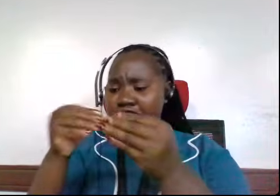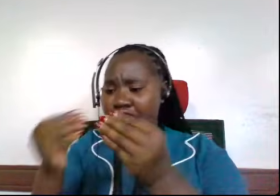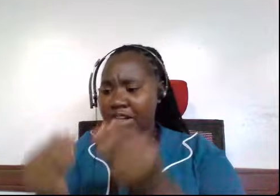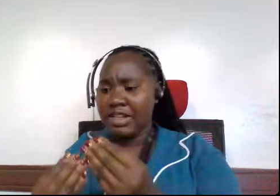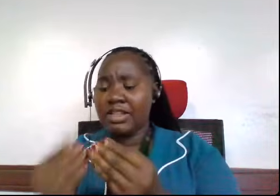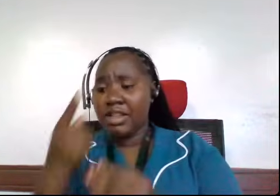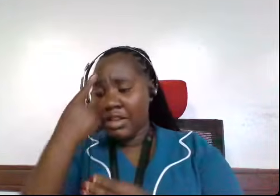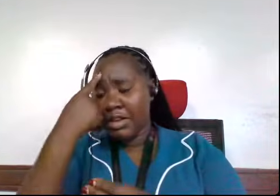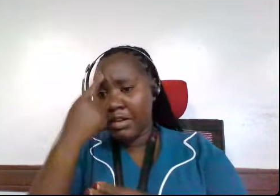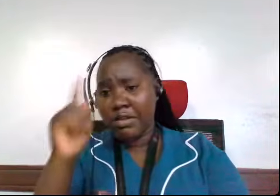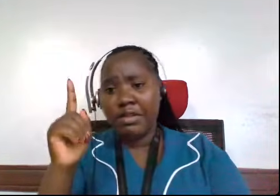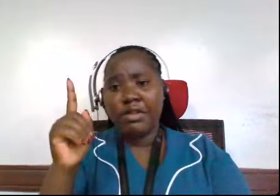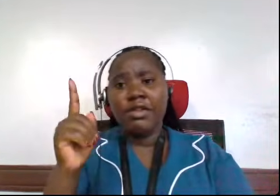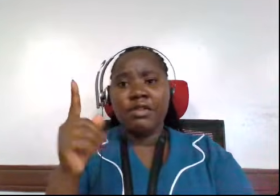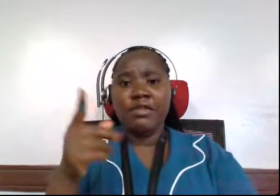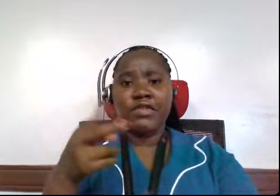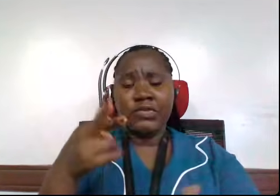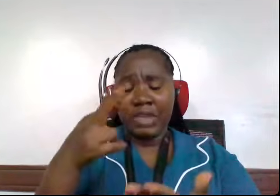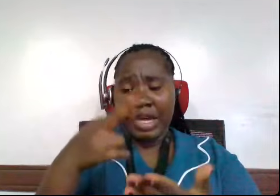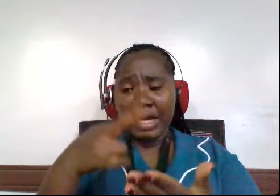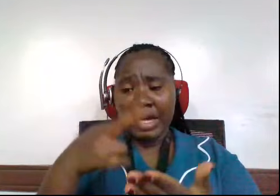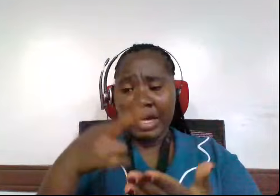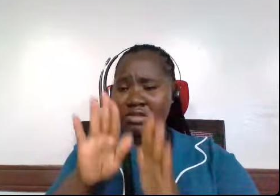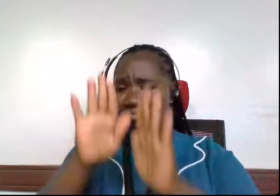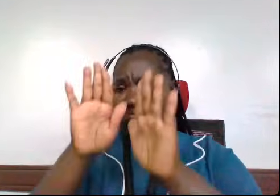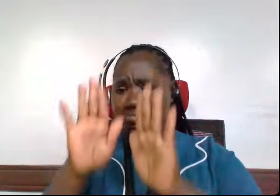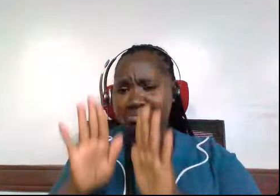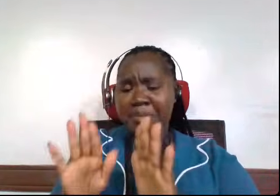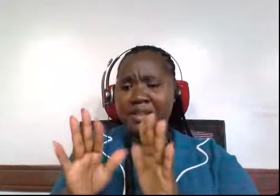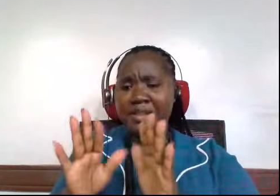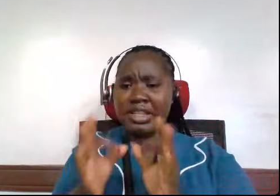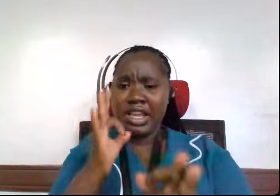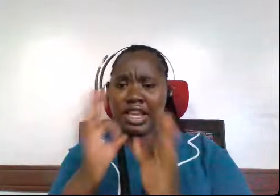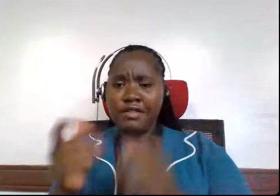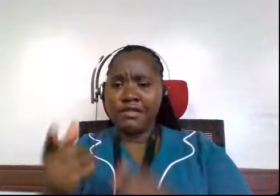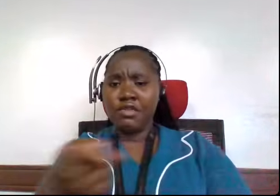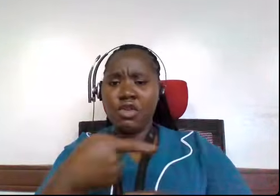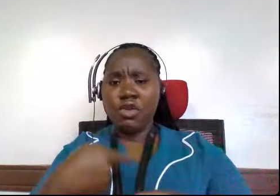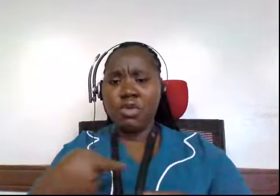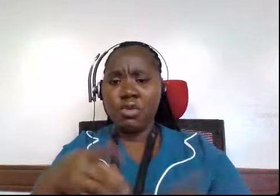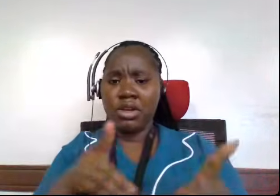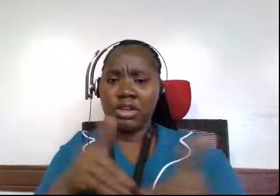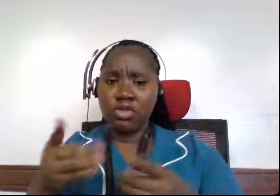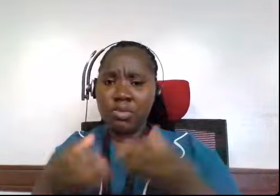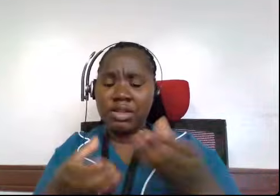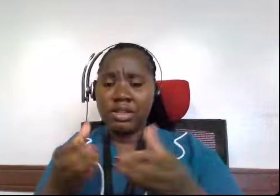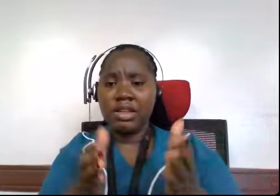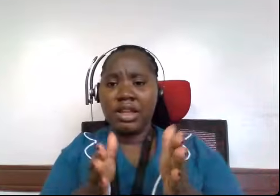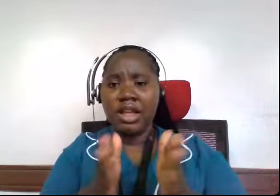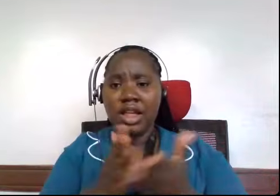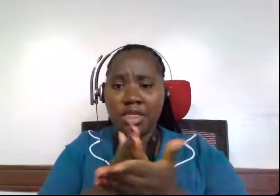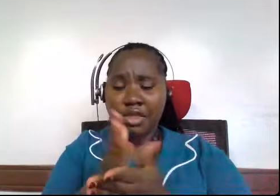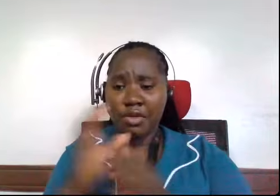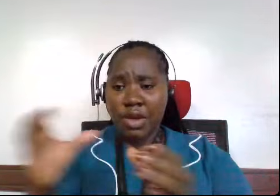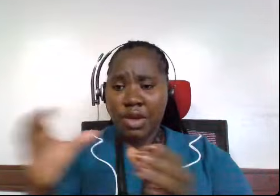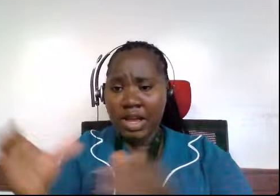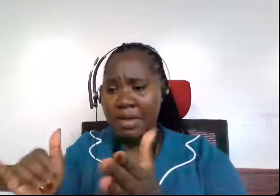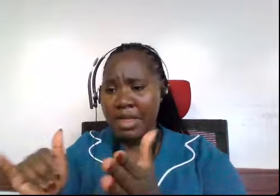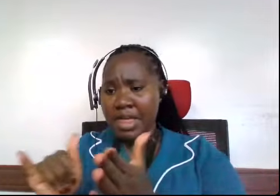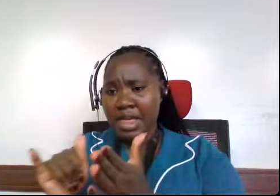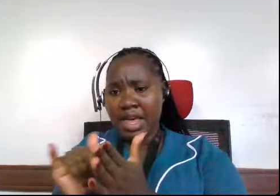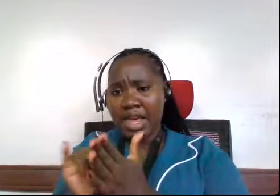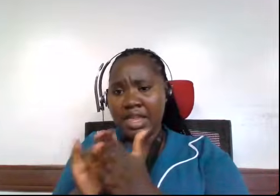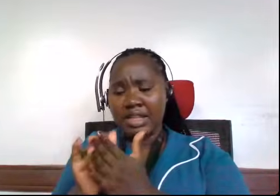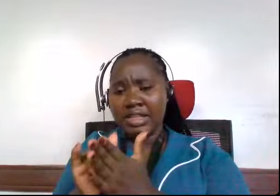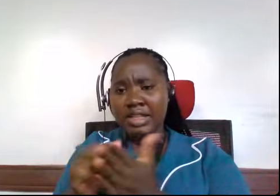for record purposes or tax purposes, every transaction is accompanied by a receipt or a record. So you have